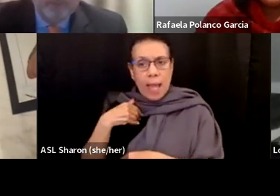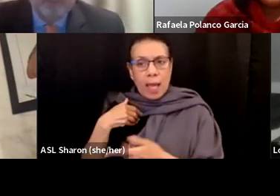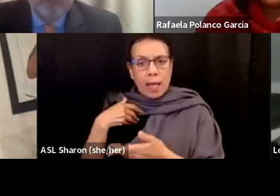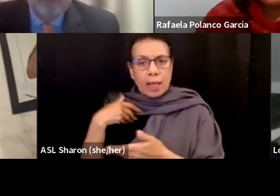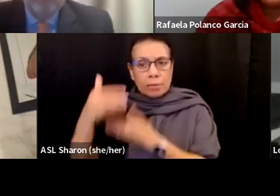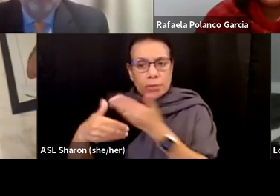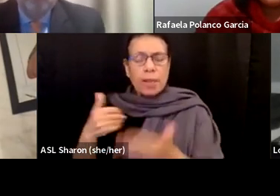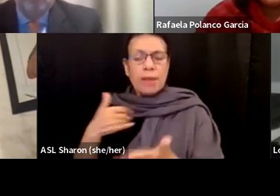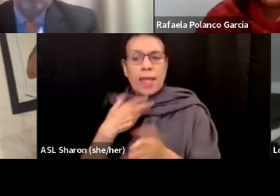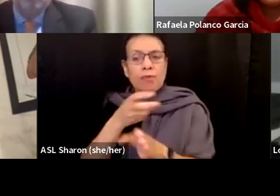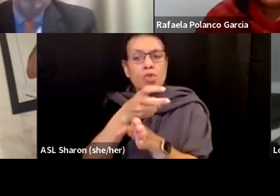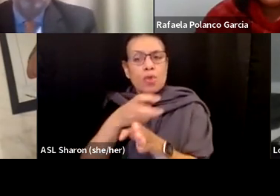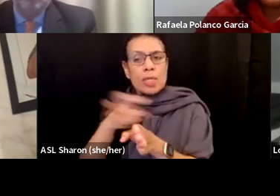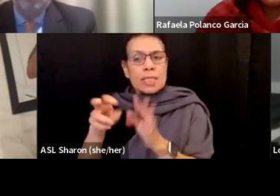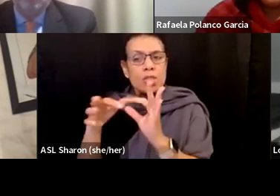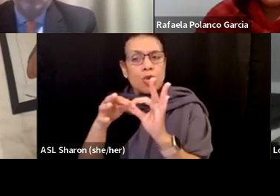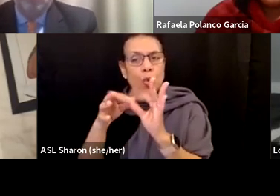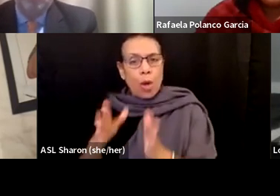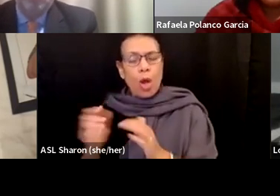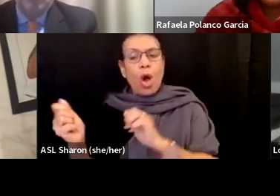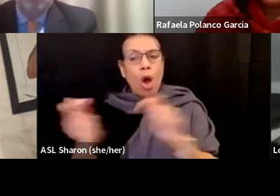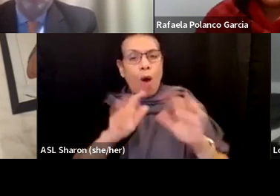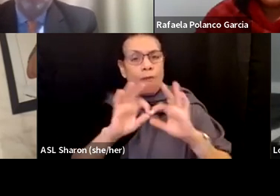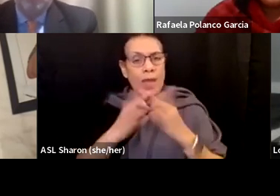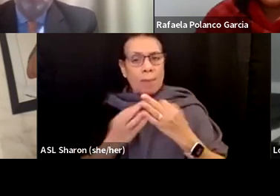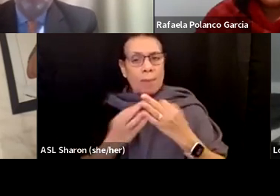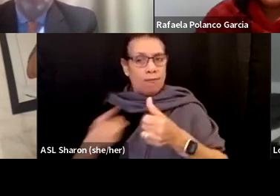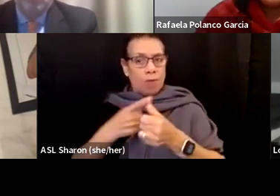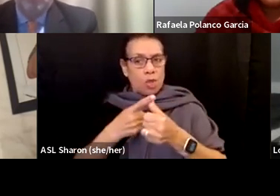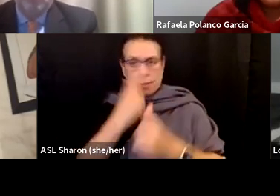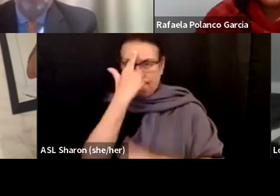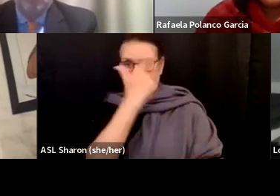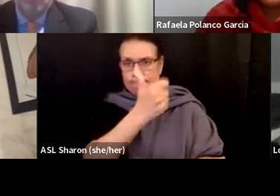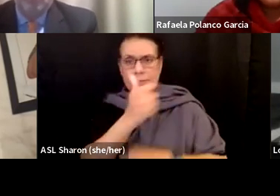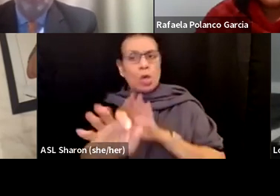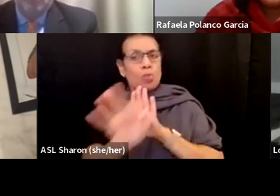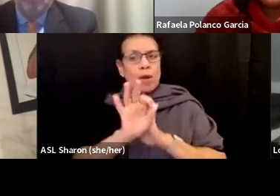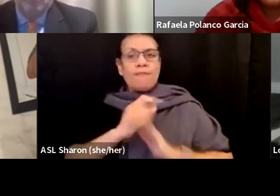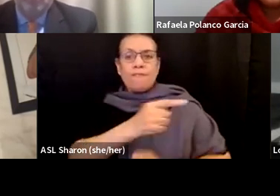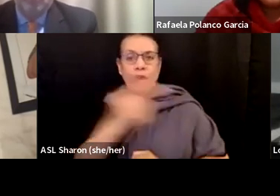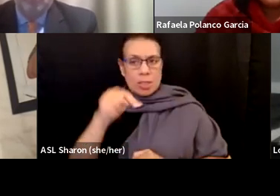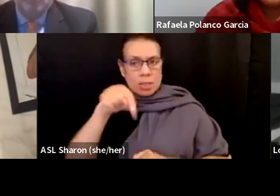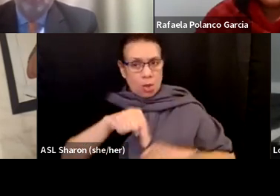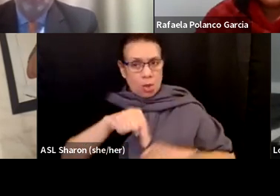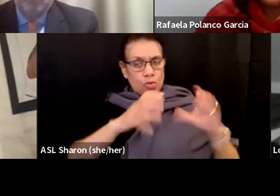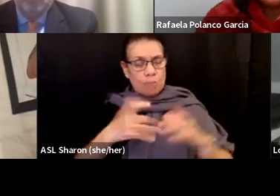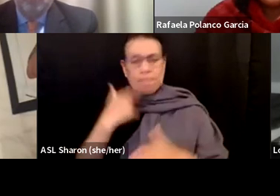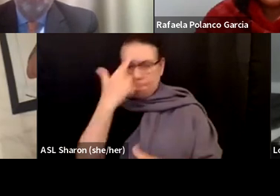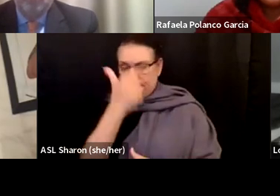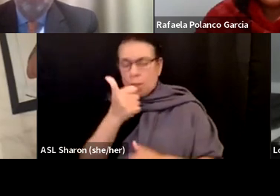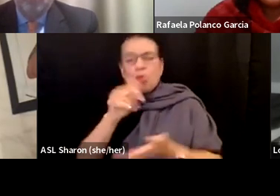coordinator all families will be given priority um for their selection and choice of school next